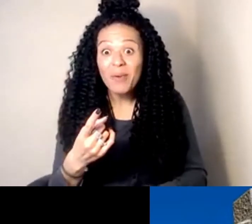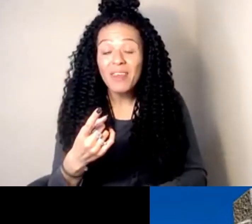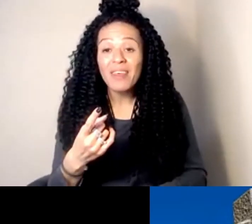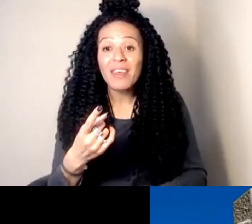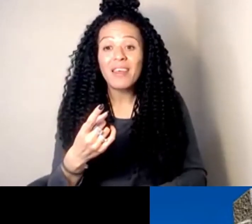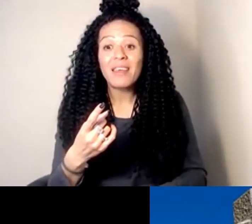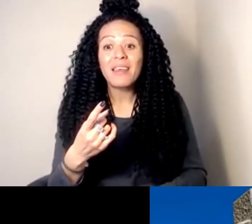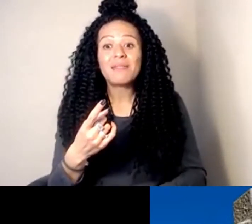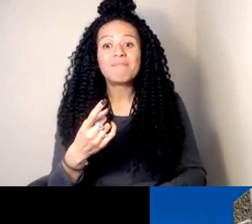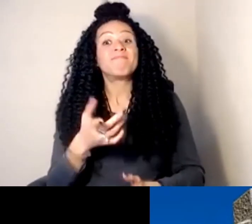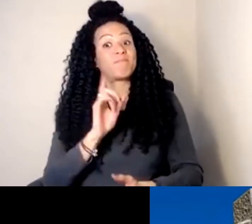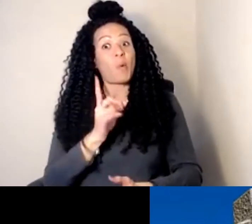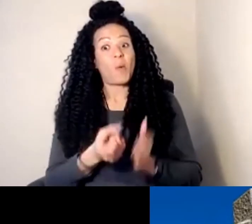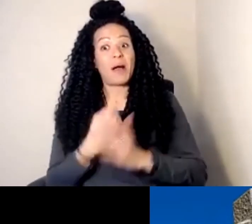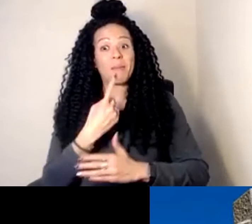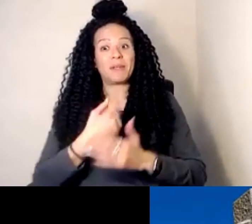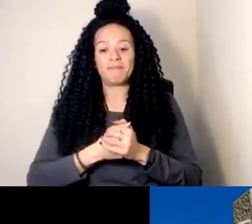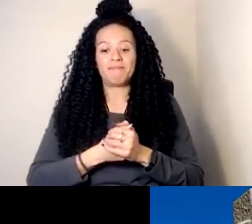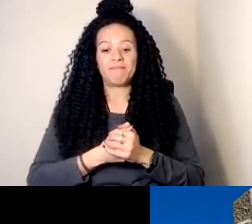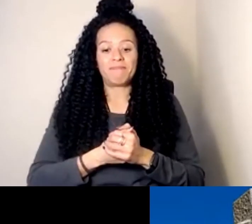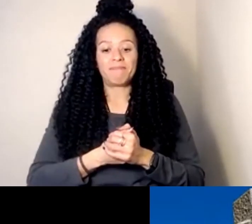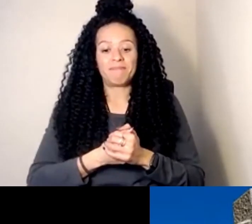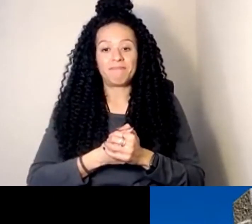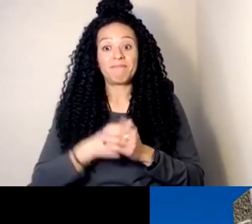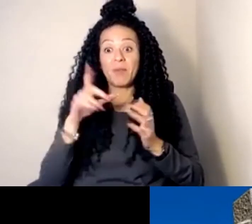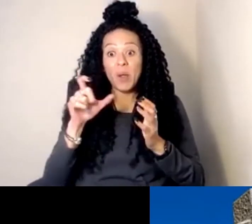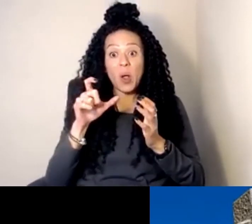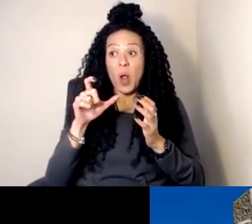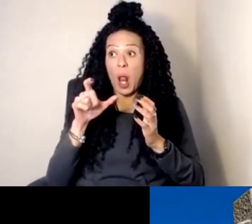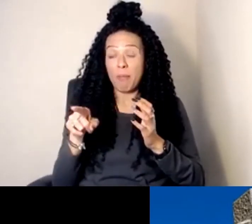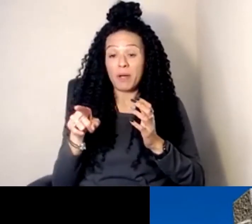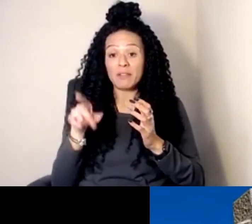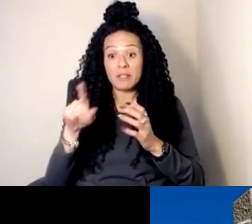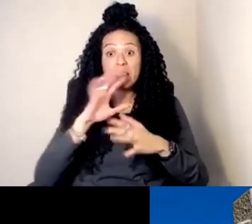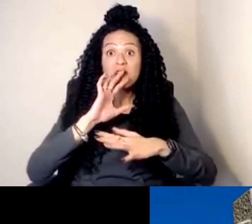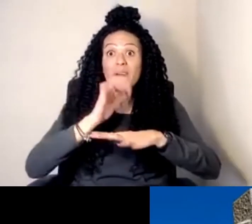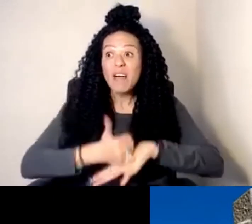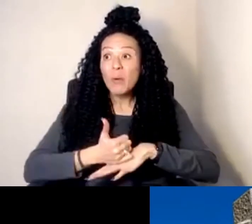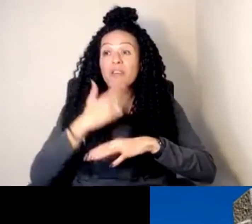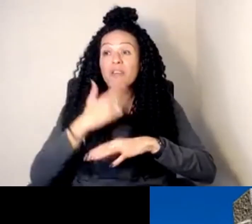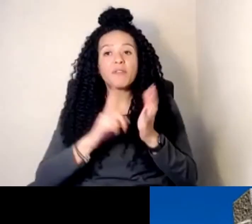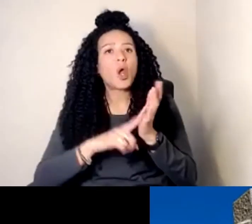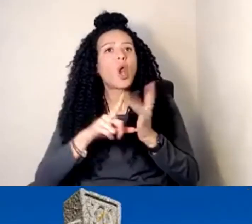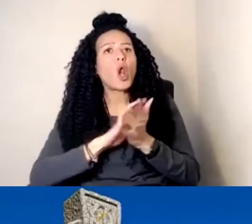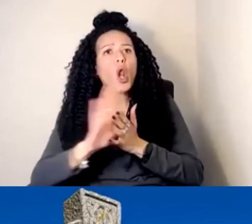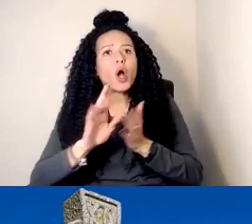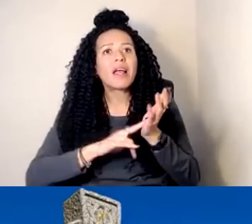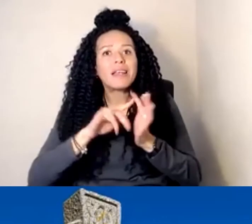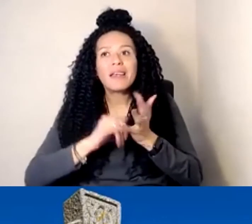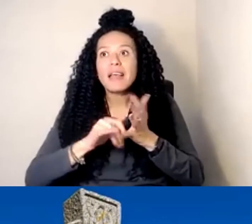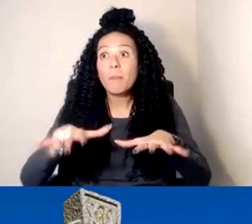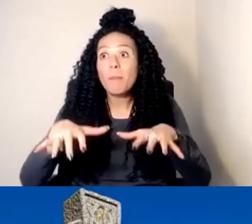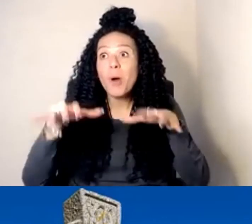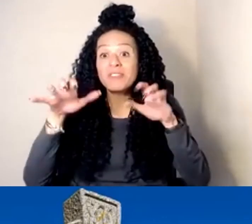Look, the thing is, he is where the founding of the Loch Ness monster myth